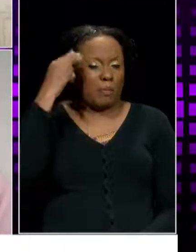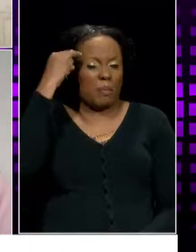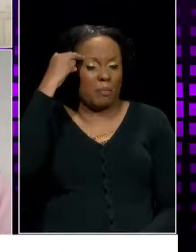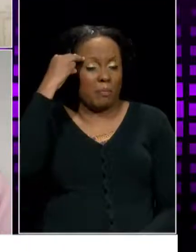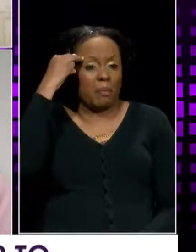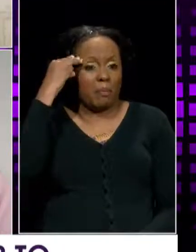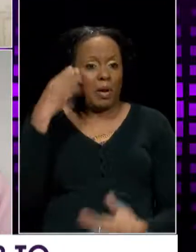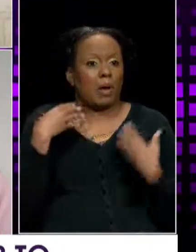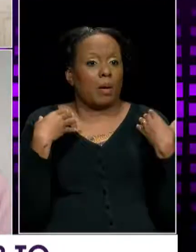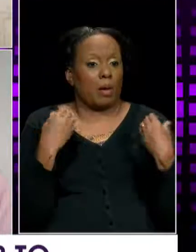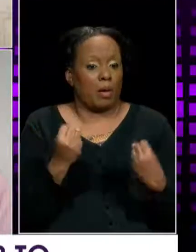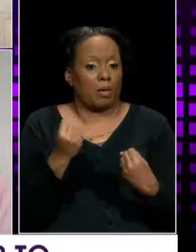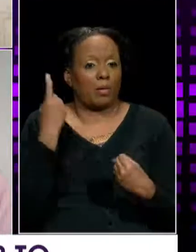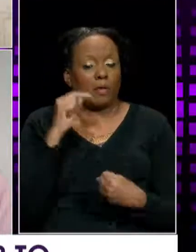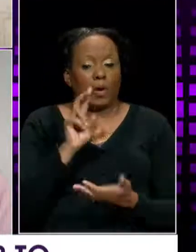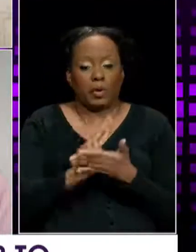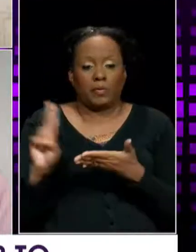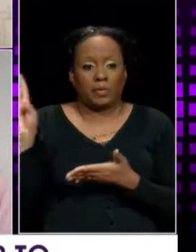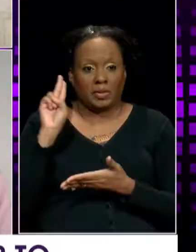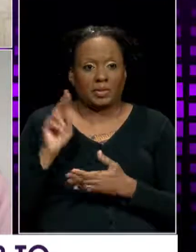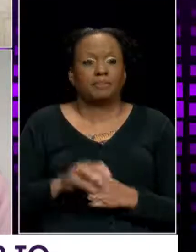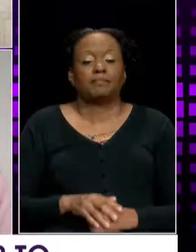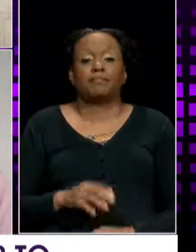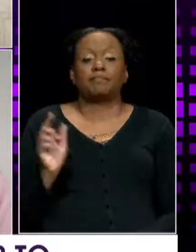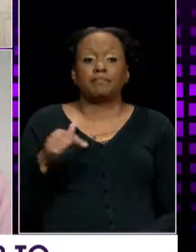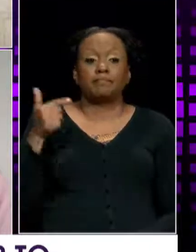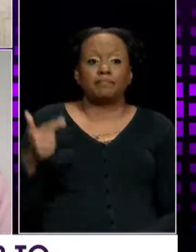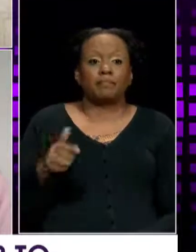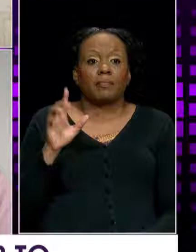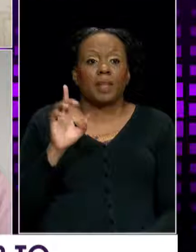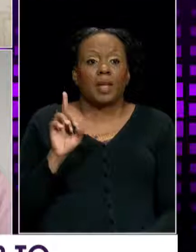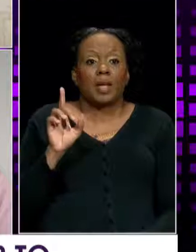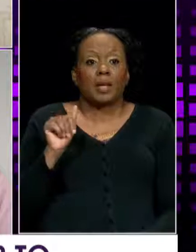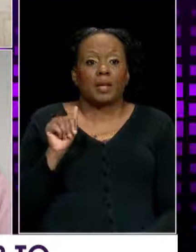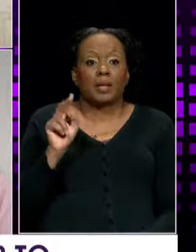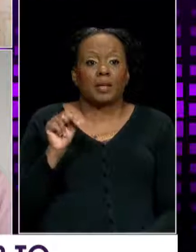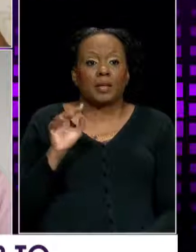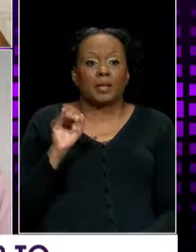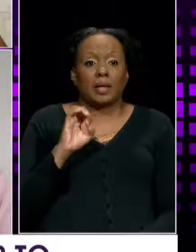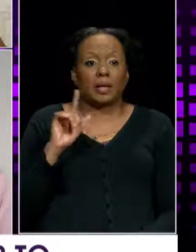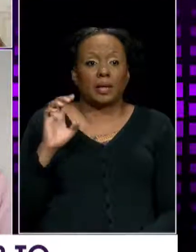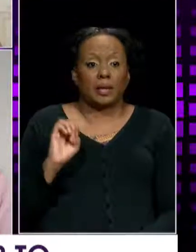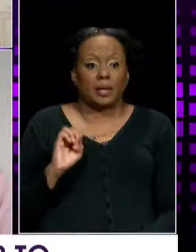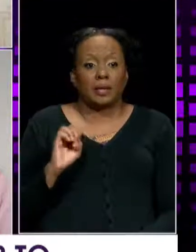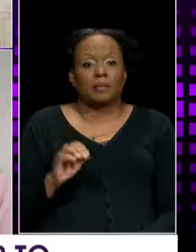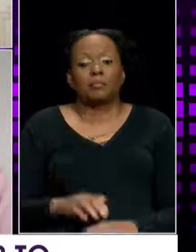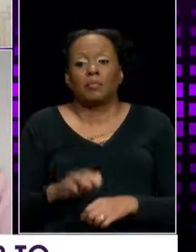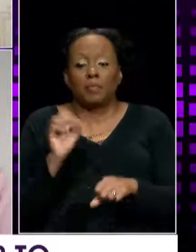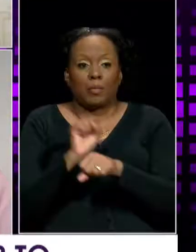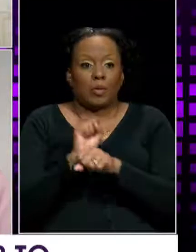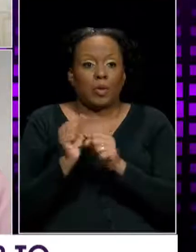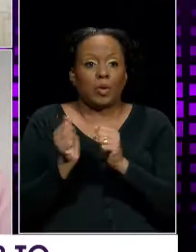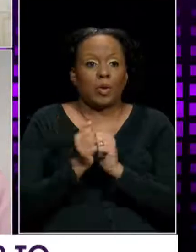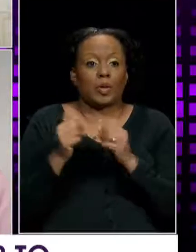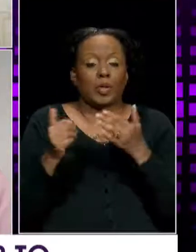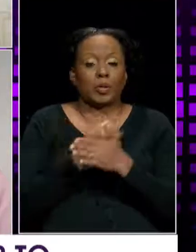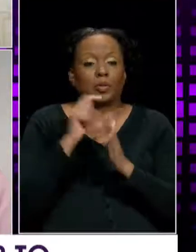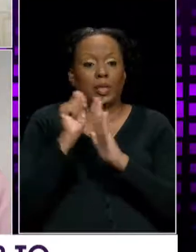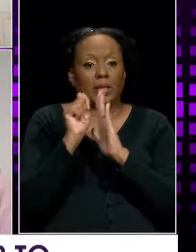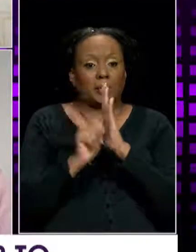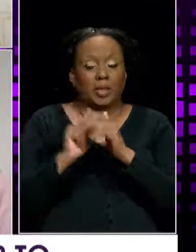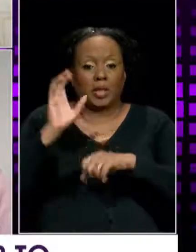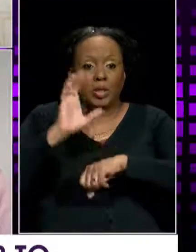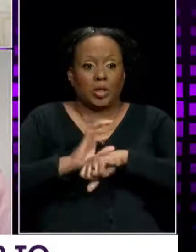Group at the UE Capel campus. Then we have Danielle St, who's a youth leader with the New Testament Church of God.